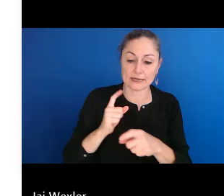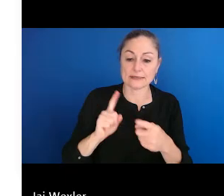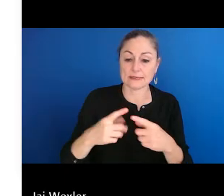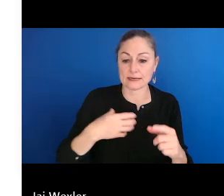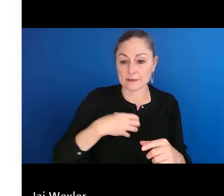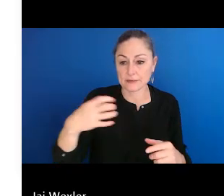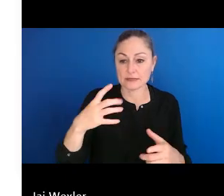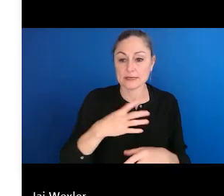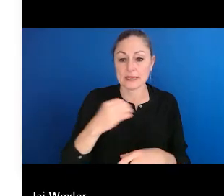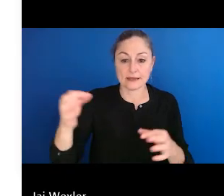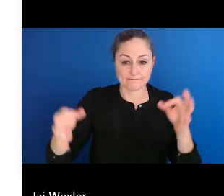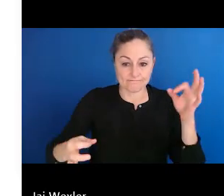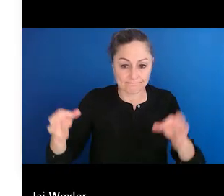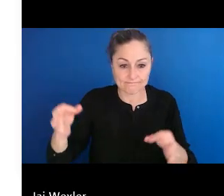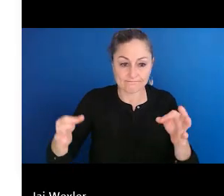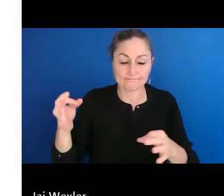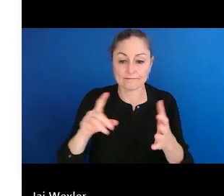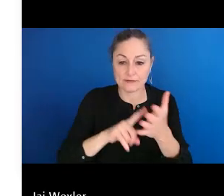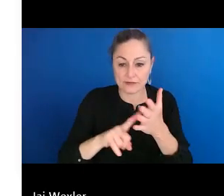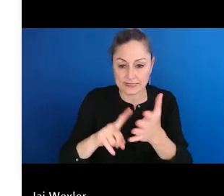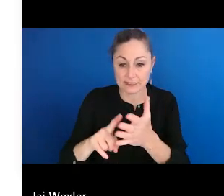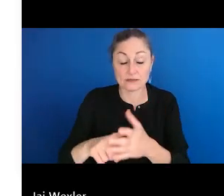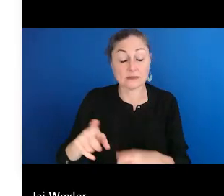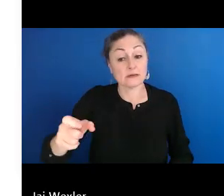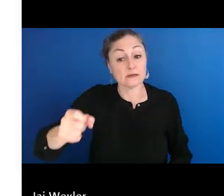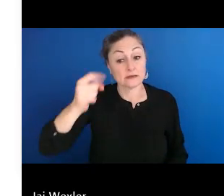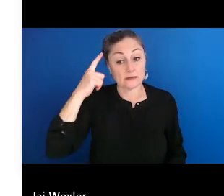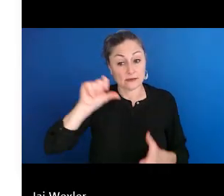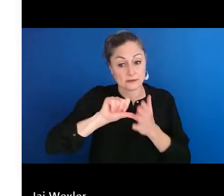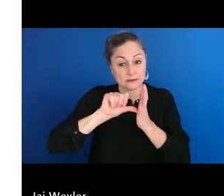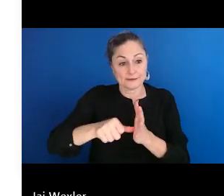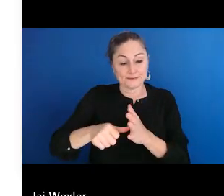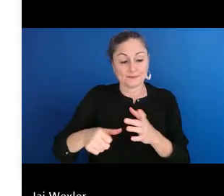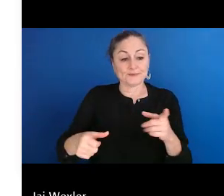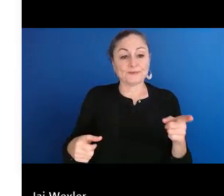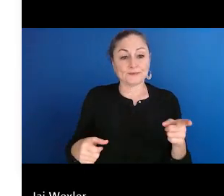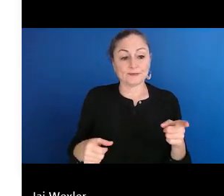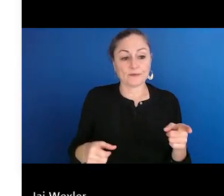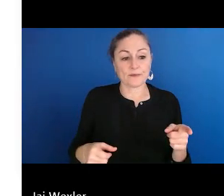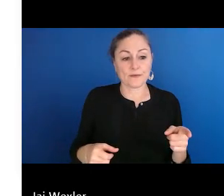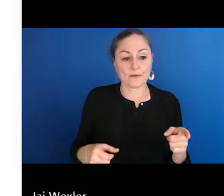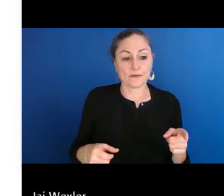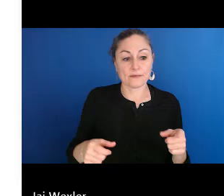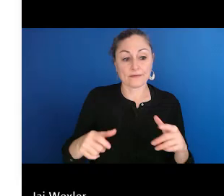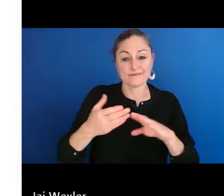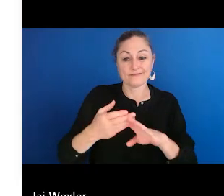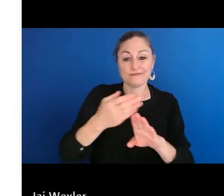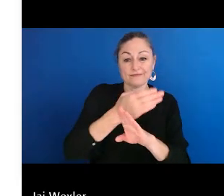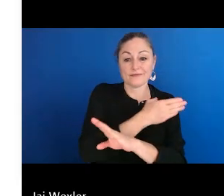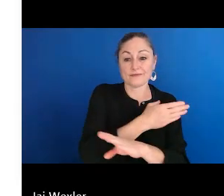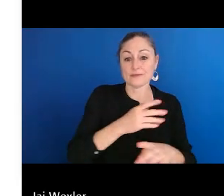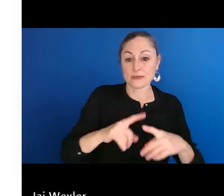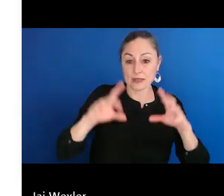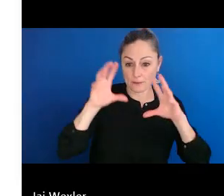adjudicates cases. Now, I want to highlight this because under previous